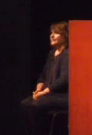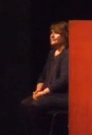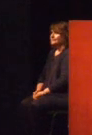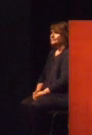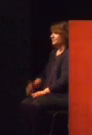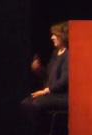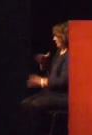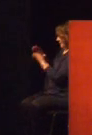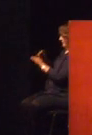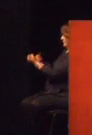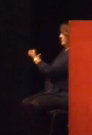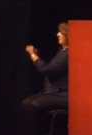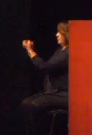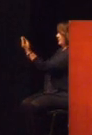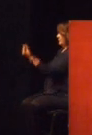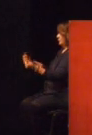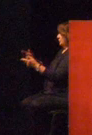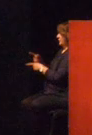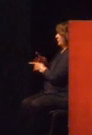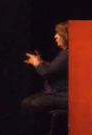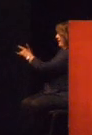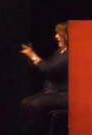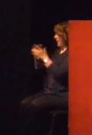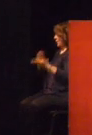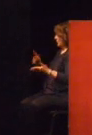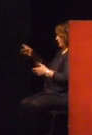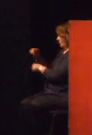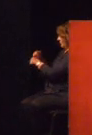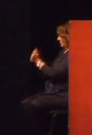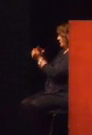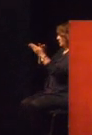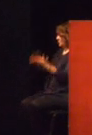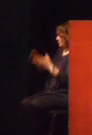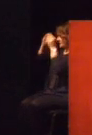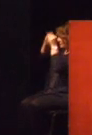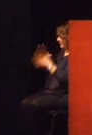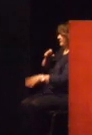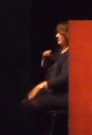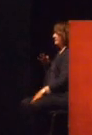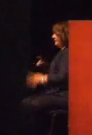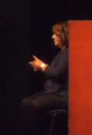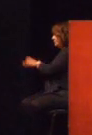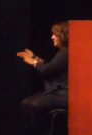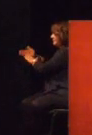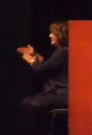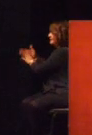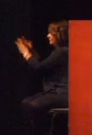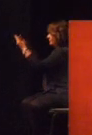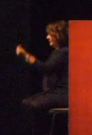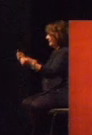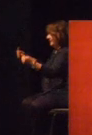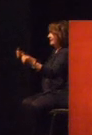We have a student support resolution coordinator. She works with students, faculty, and staff to facilitate resolution of student code